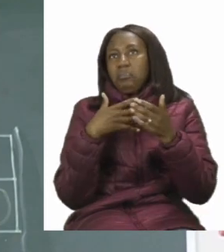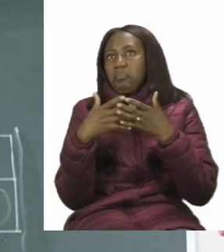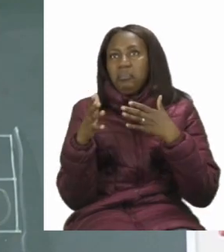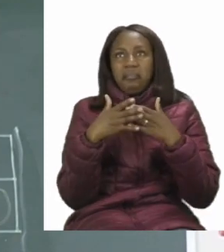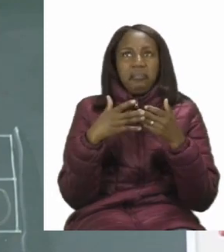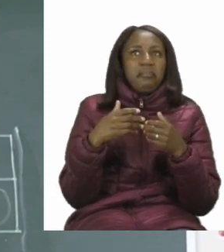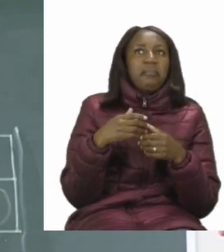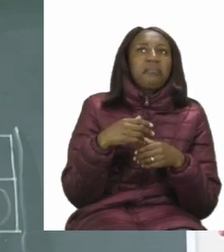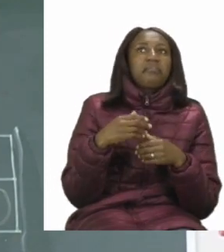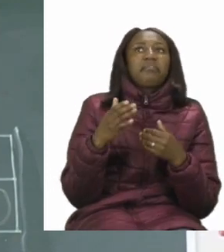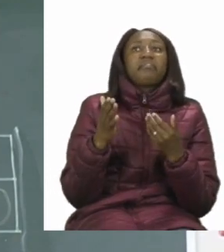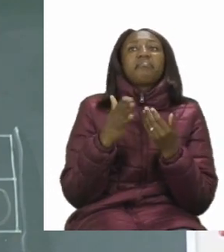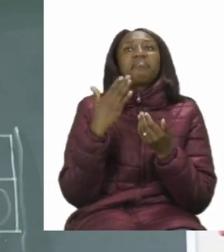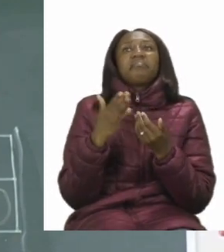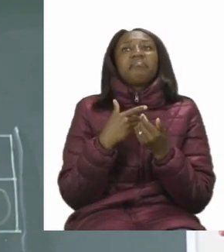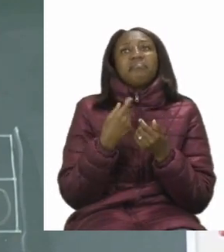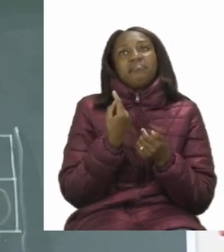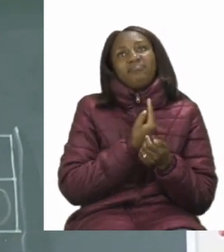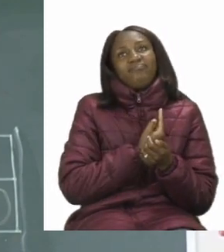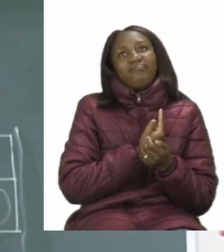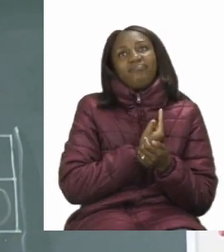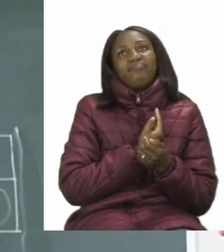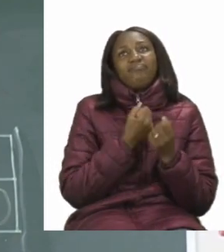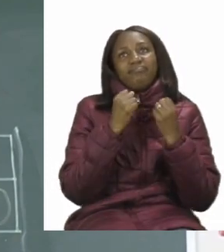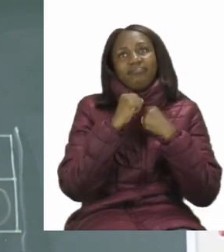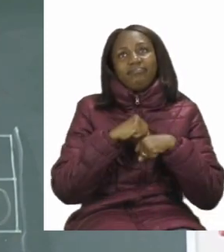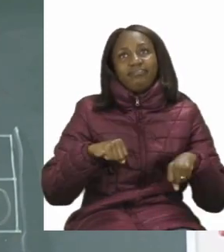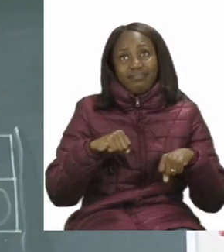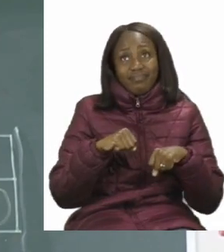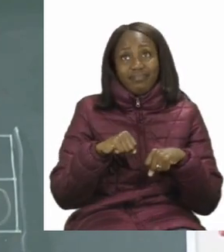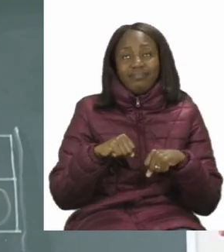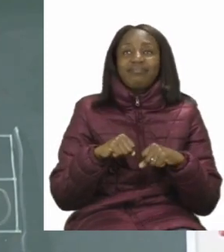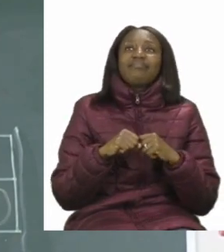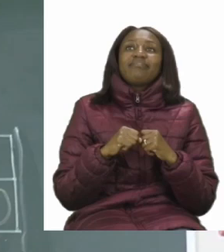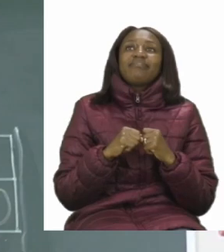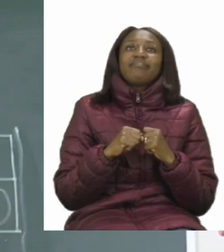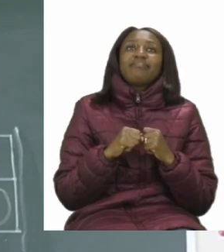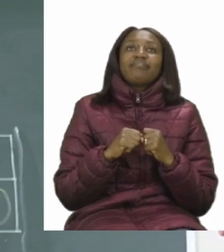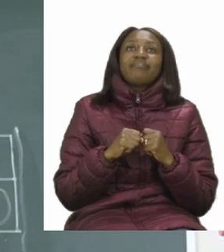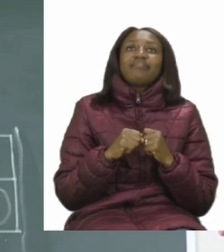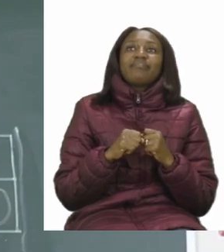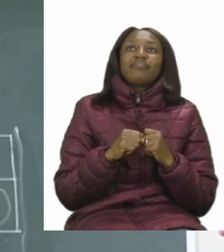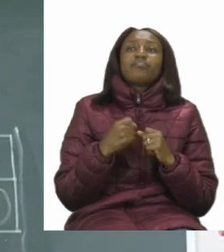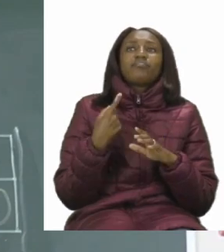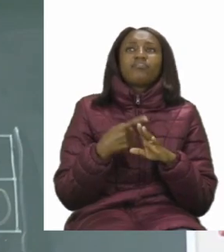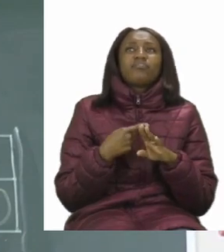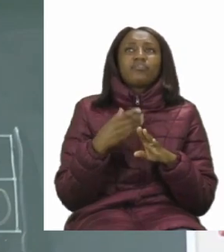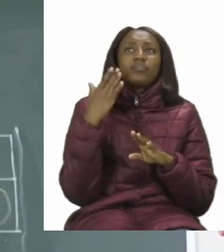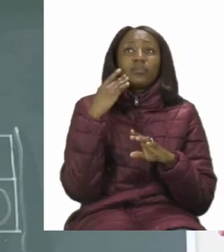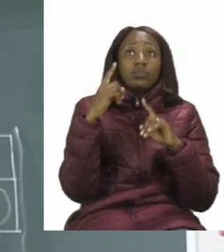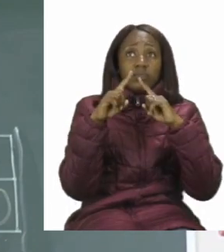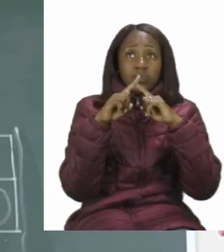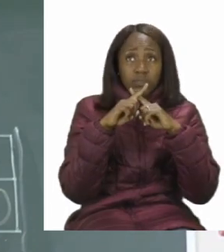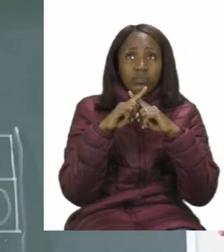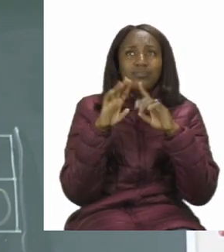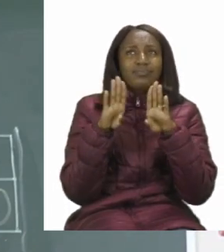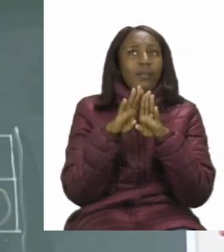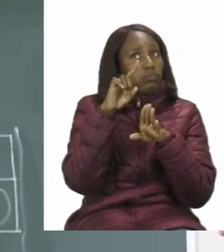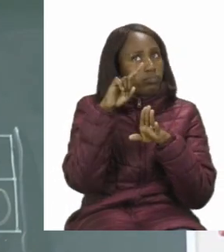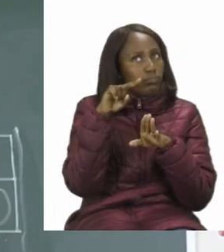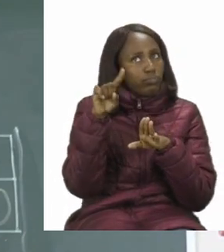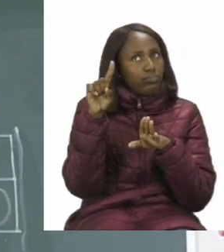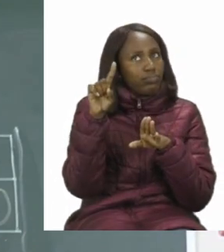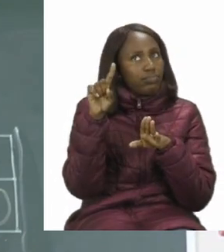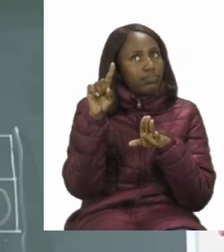of paper your sum. Make sure though that when you're multiplying, you are doing it correctly.